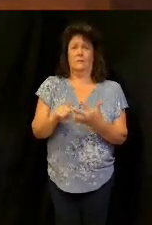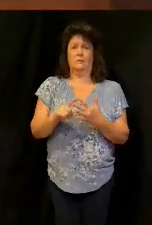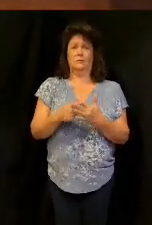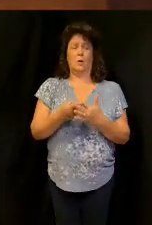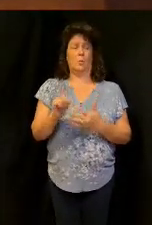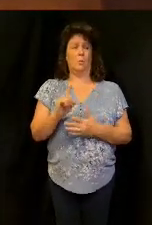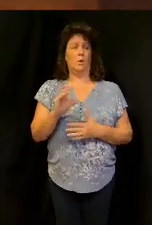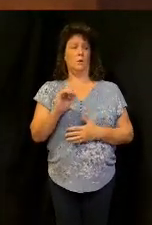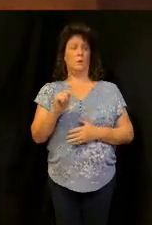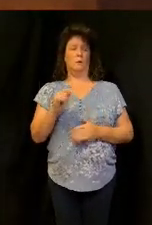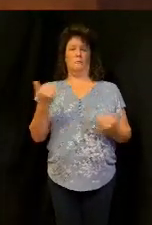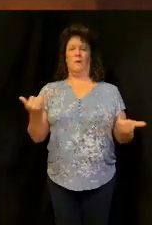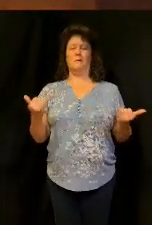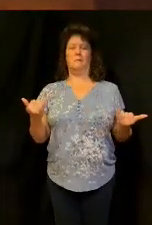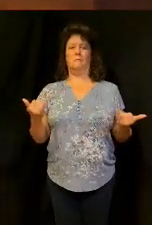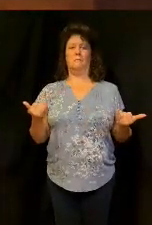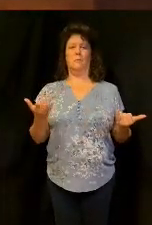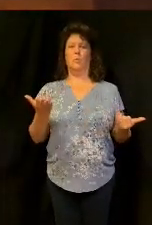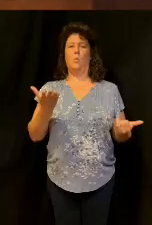at